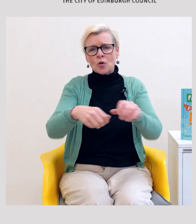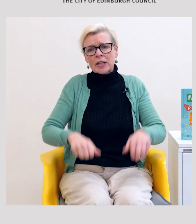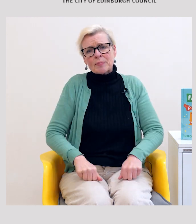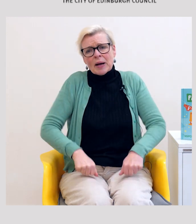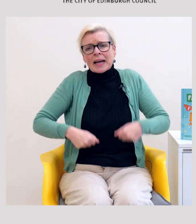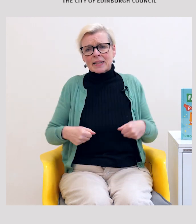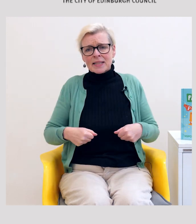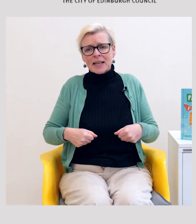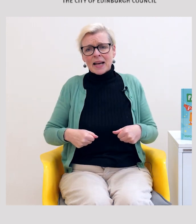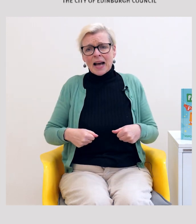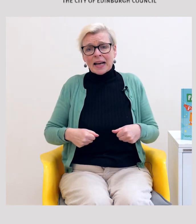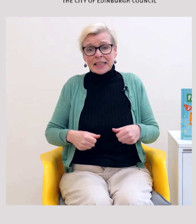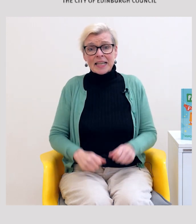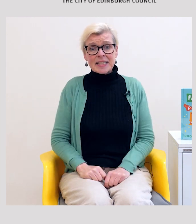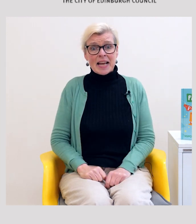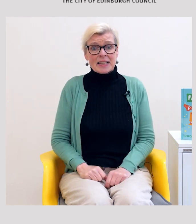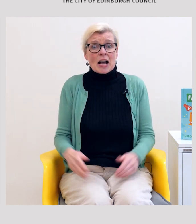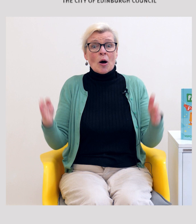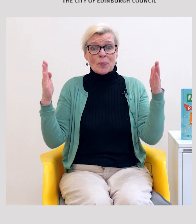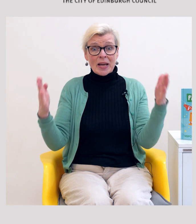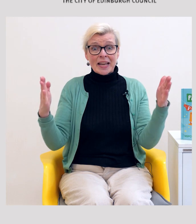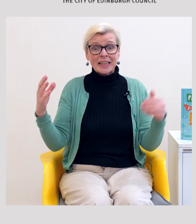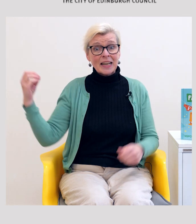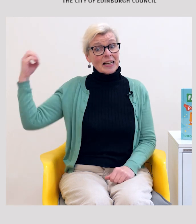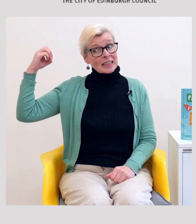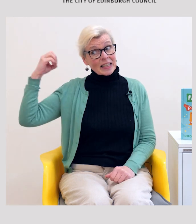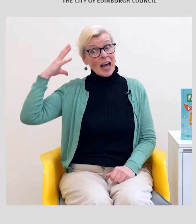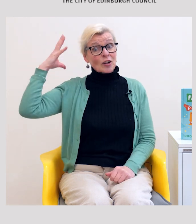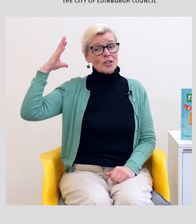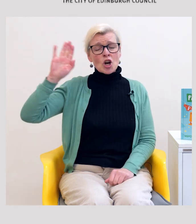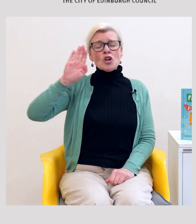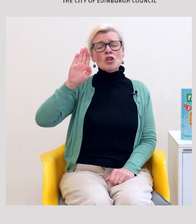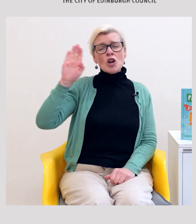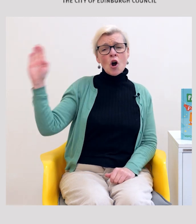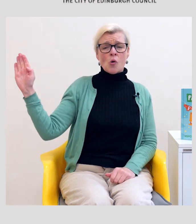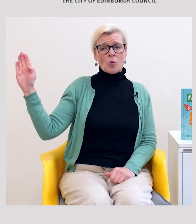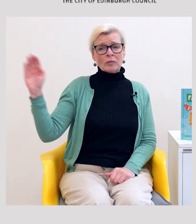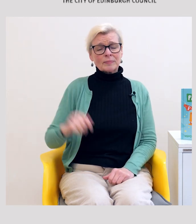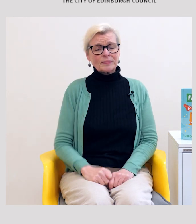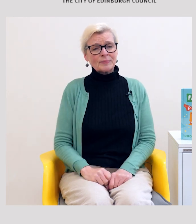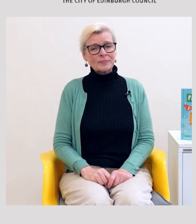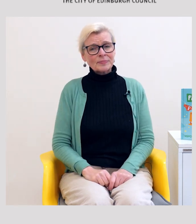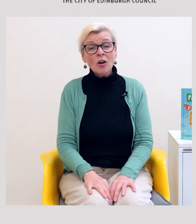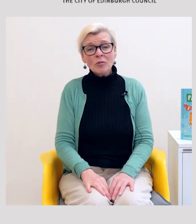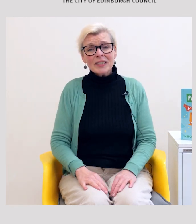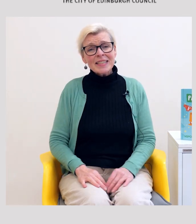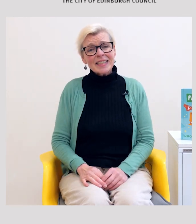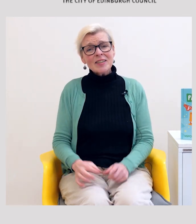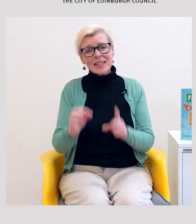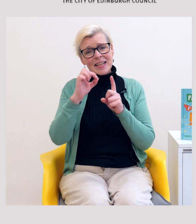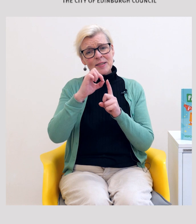super soggy pants. And he says a big, loud no.